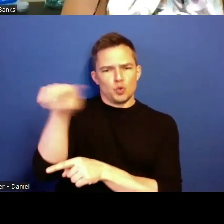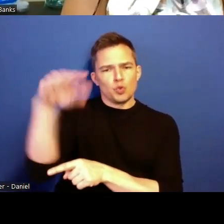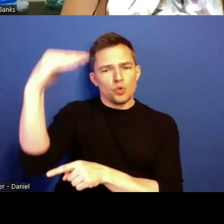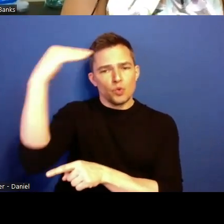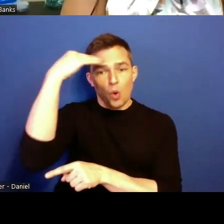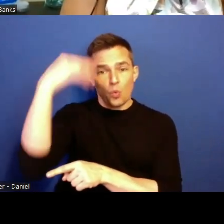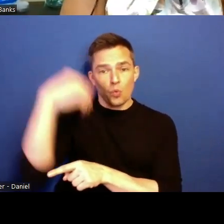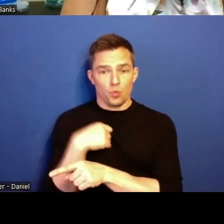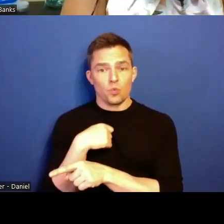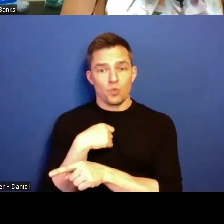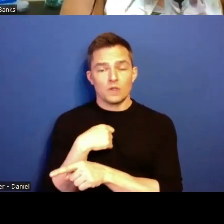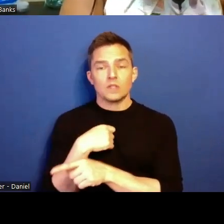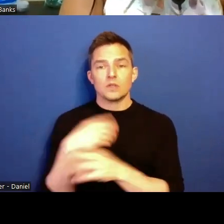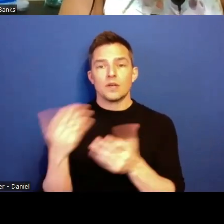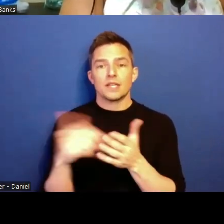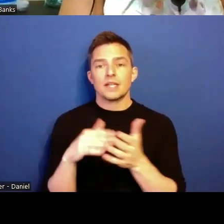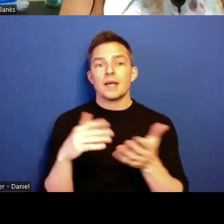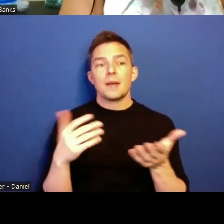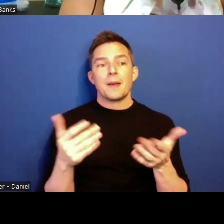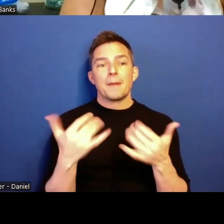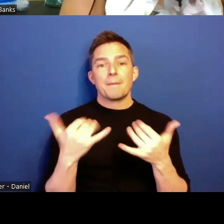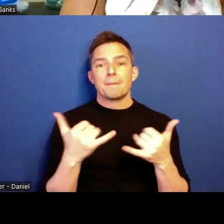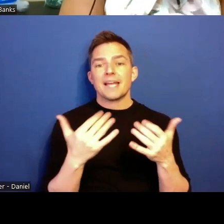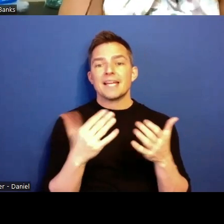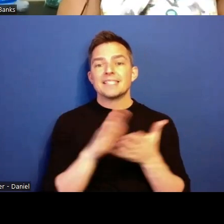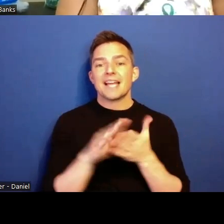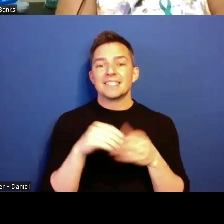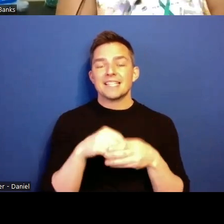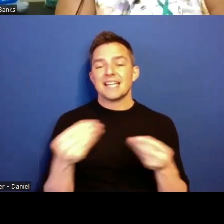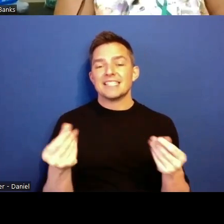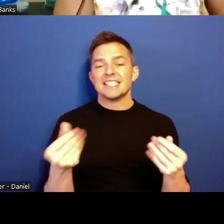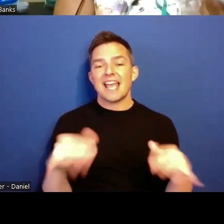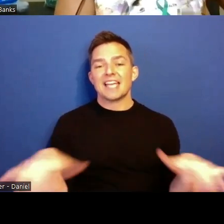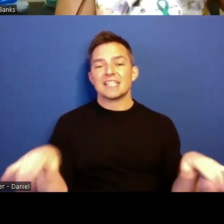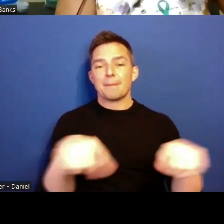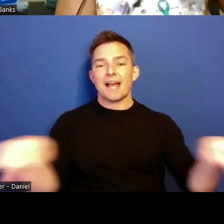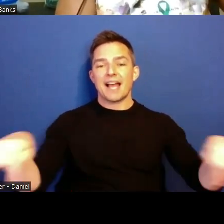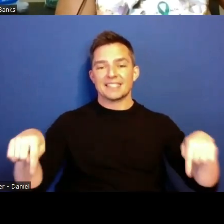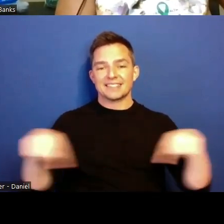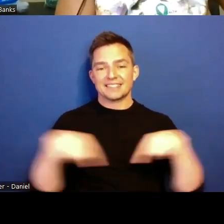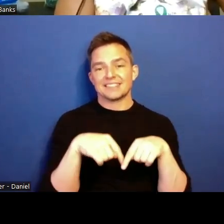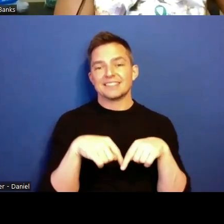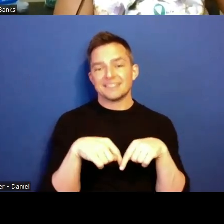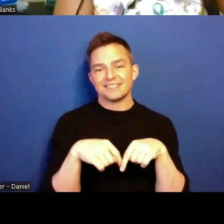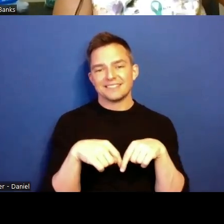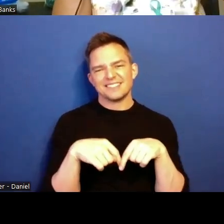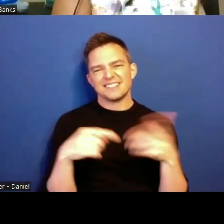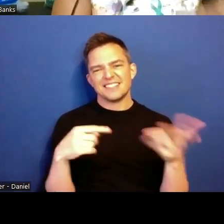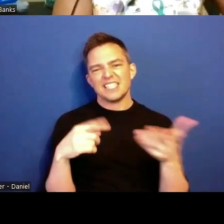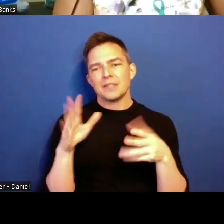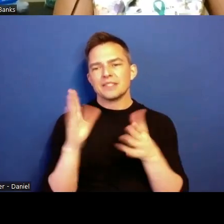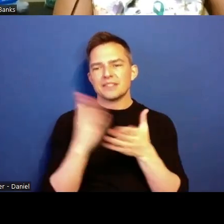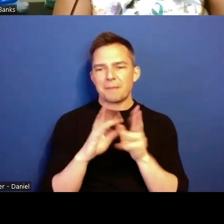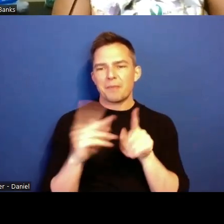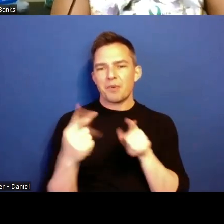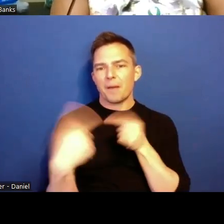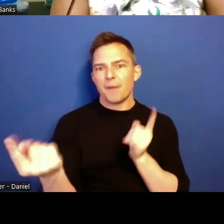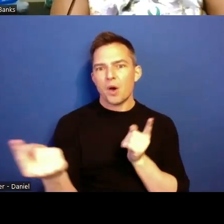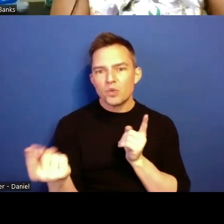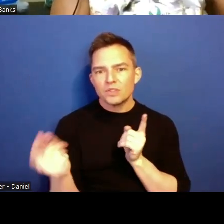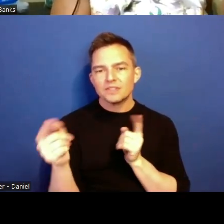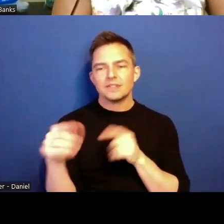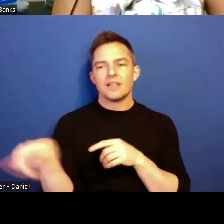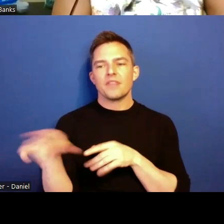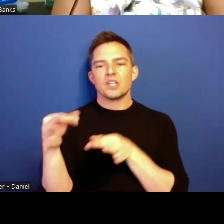also, like I said, you got to play nice in the sandbox, because you're going to be with people that are opposing you, that are judging